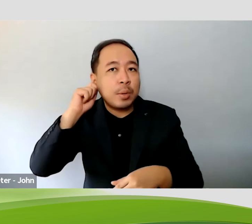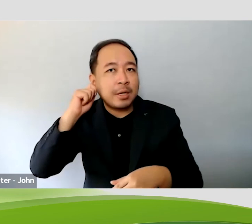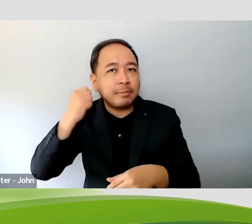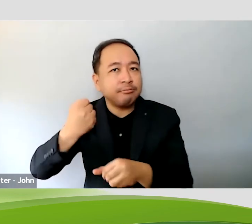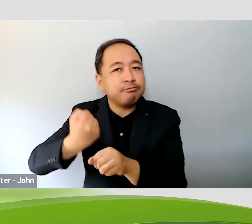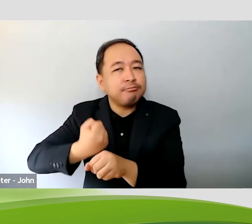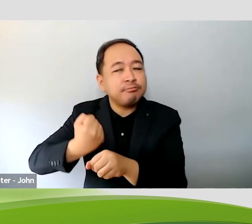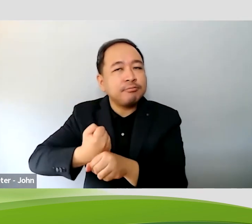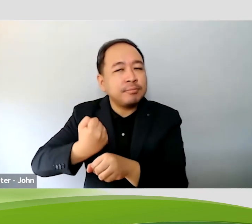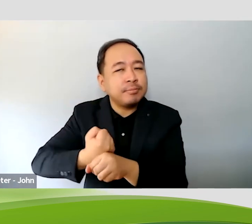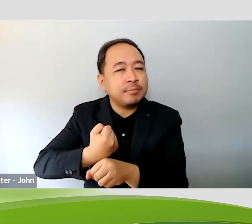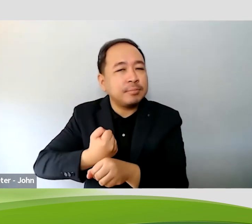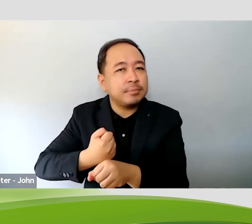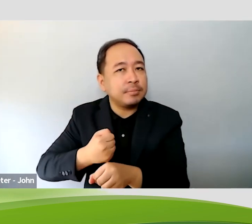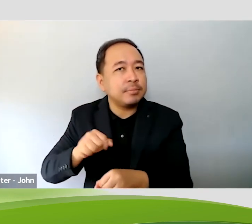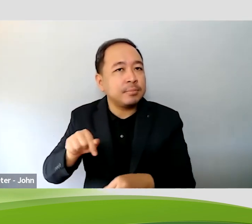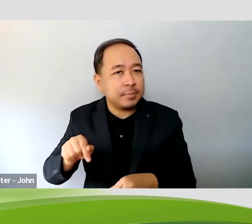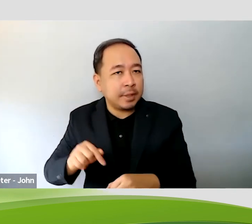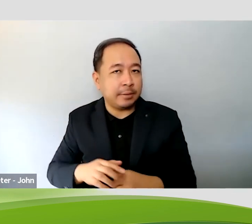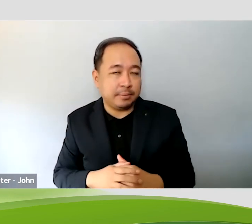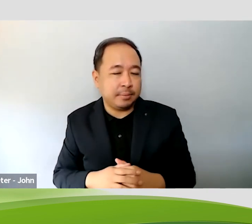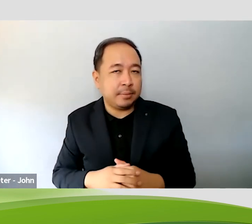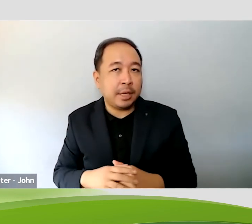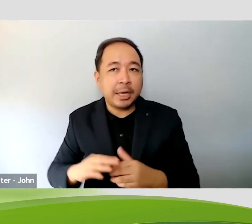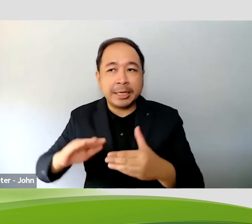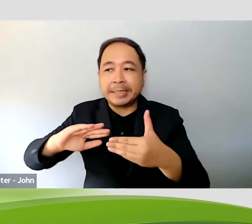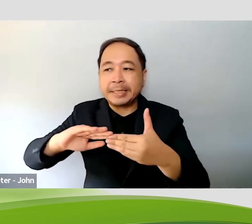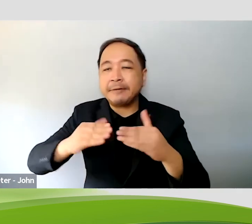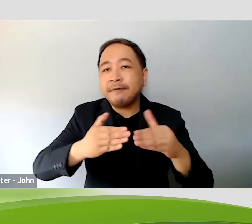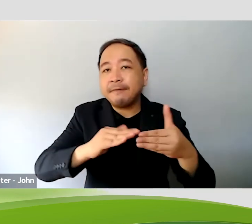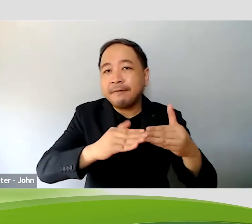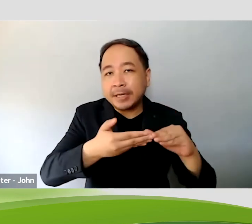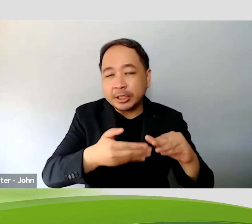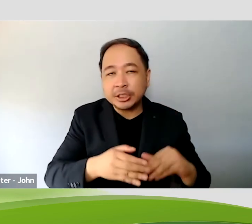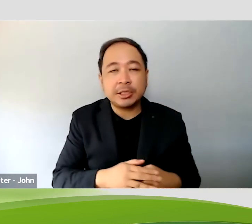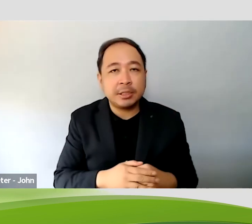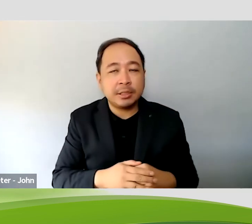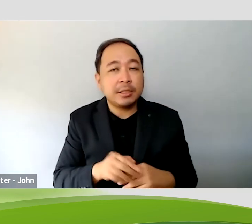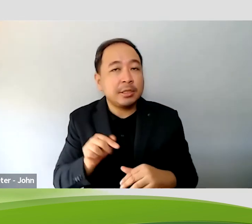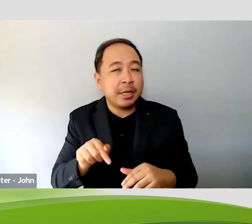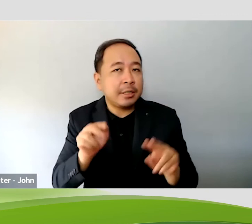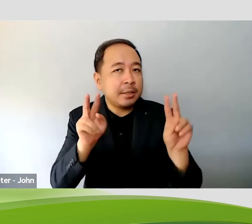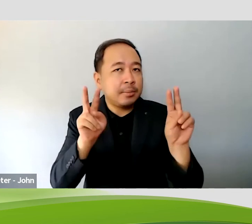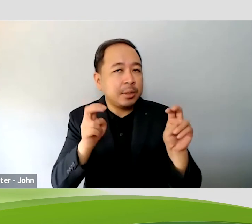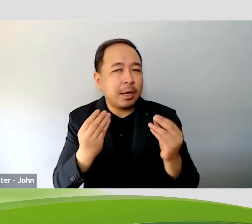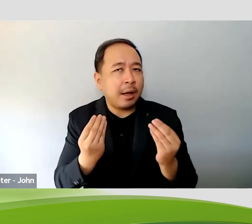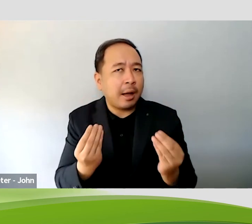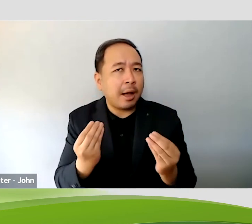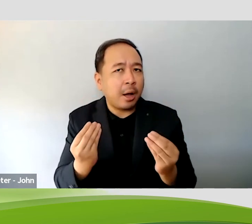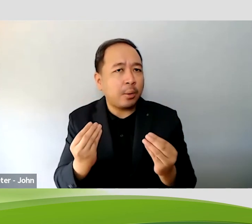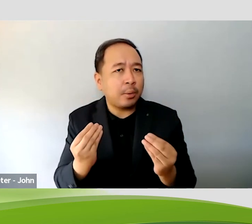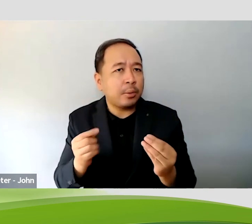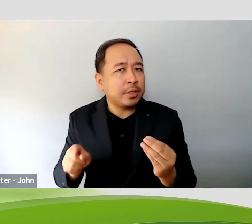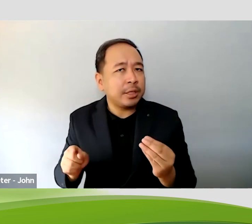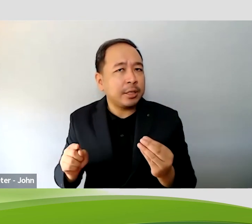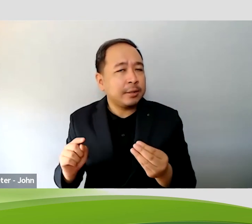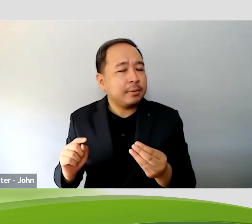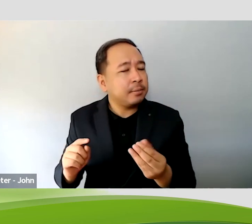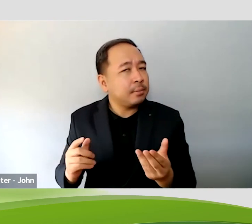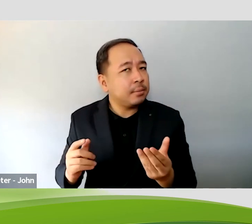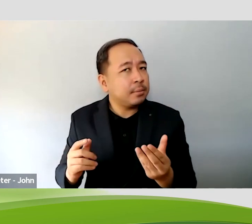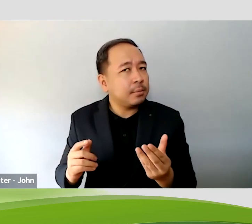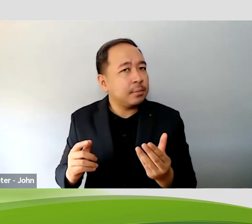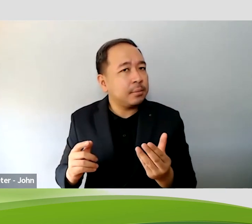mainly with the community resilience. So disaster also an issue, how they can cope the disaster issue. So the